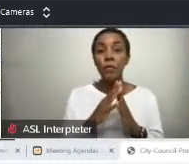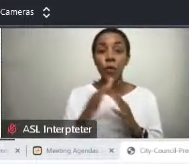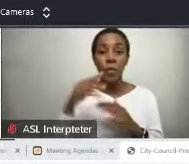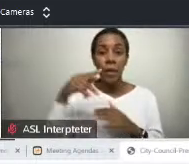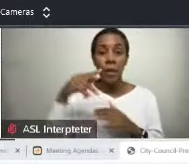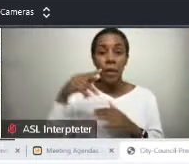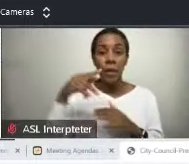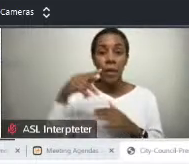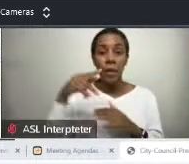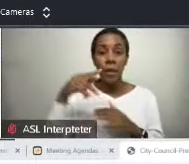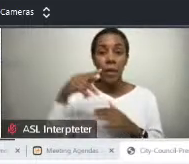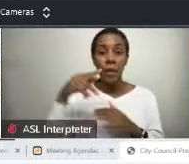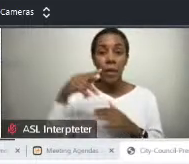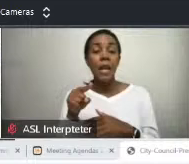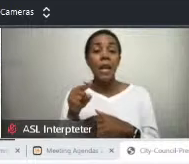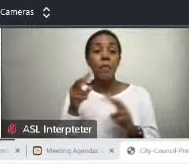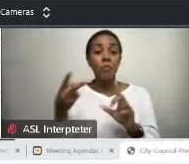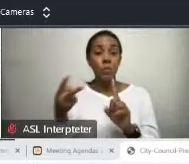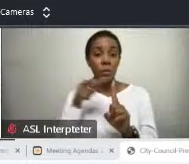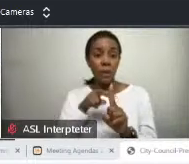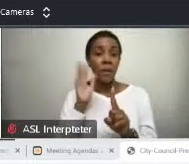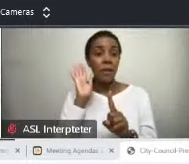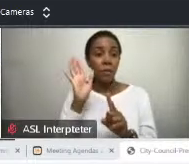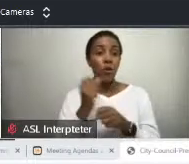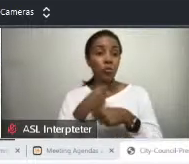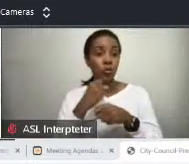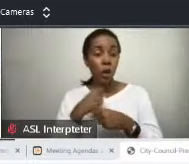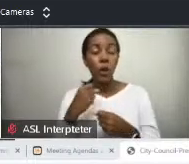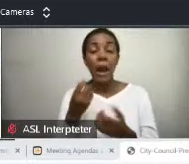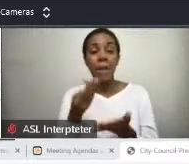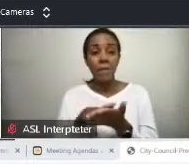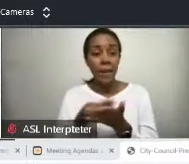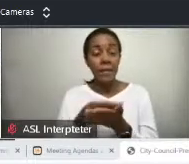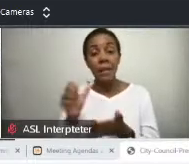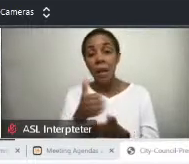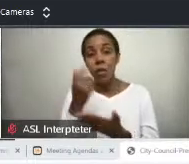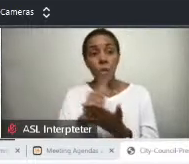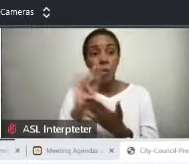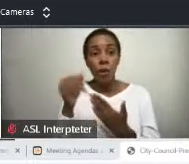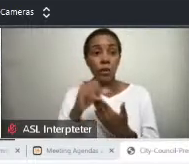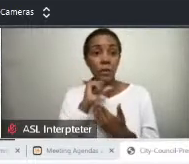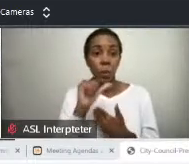to generate funds that other projects would not.